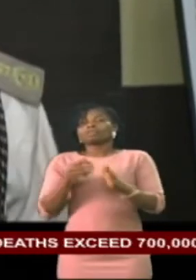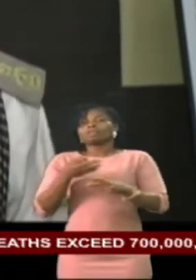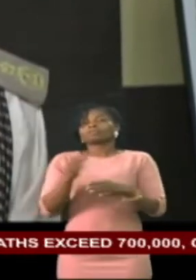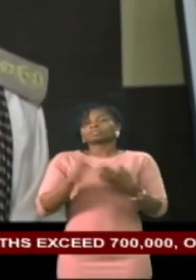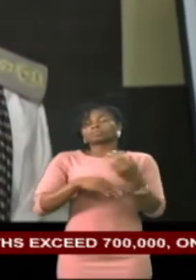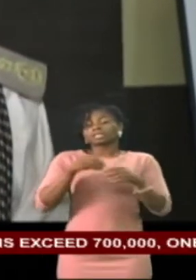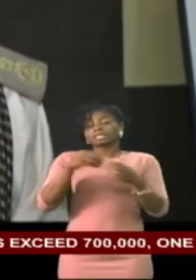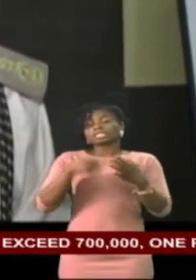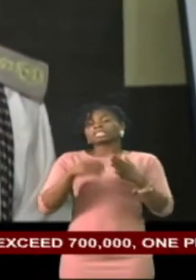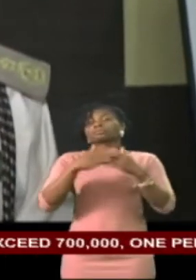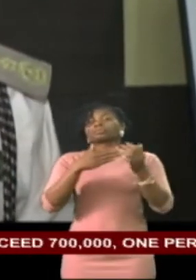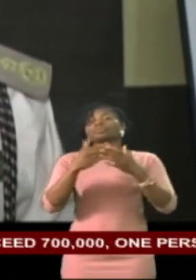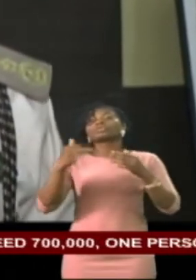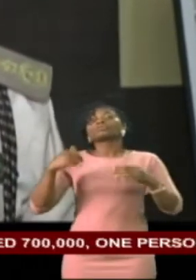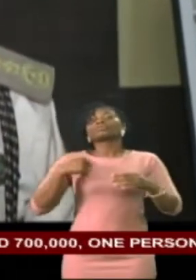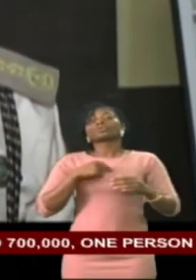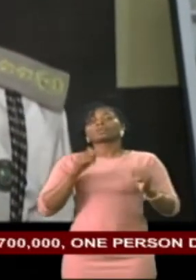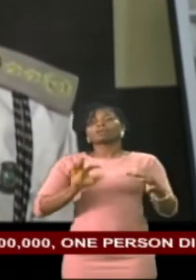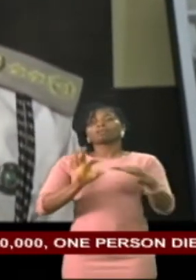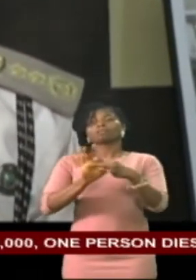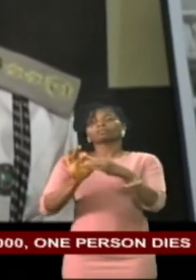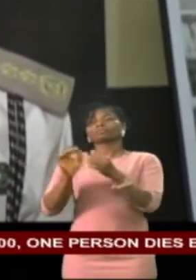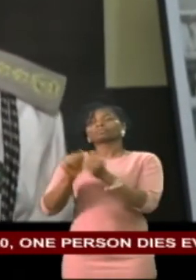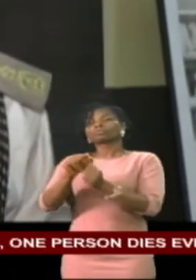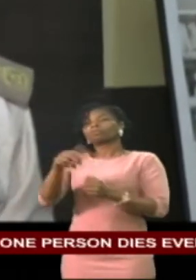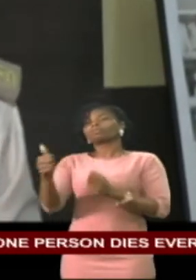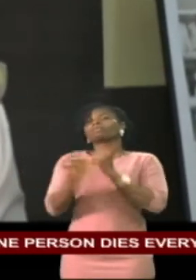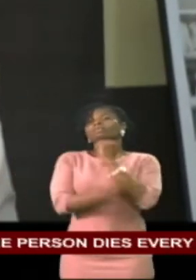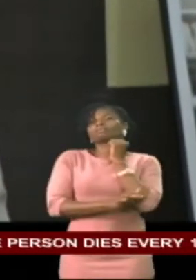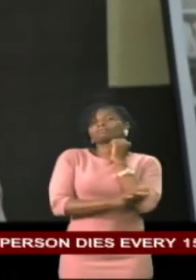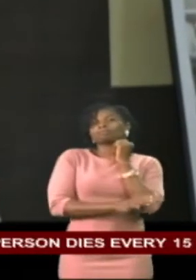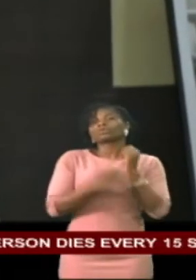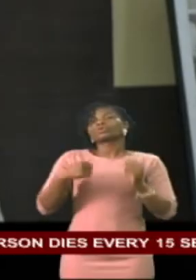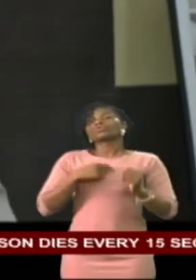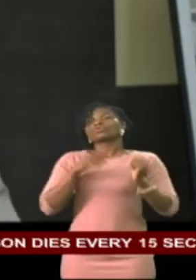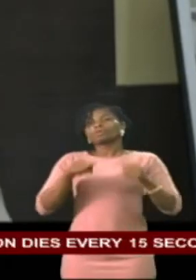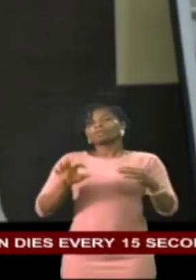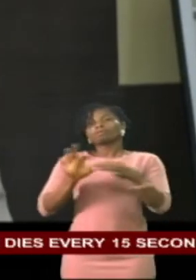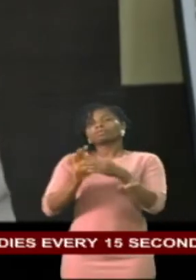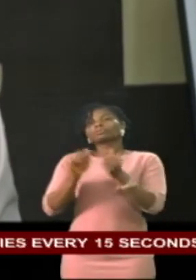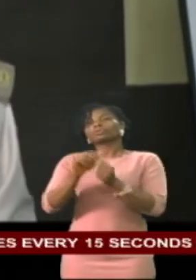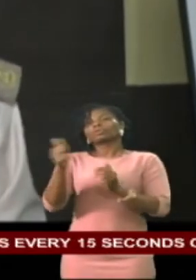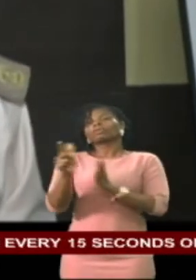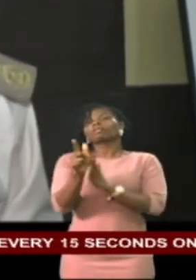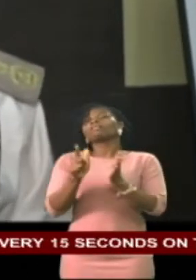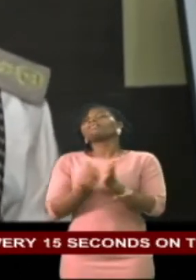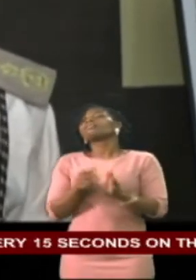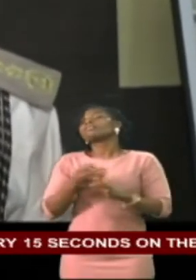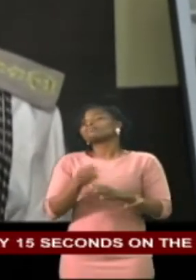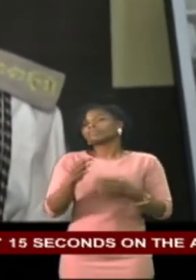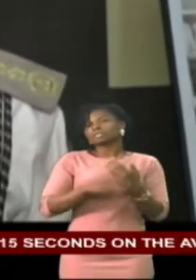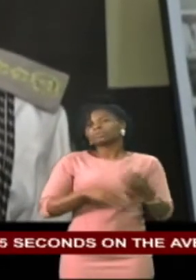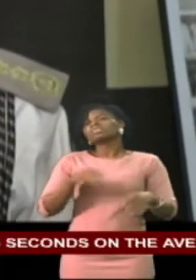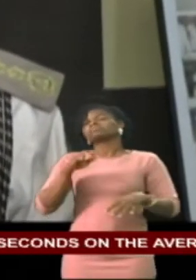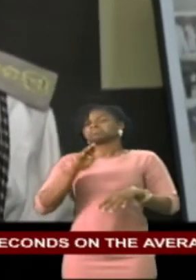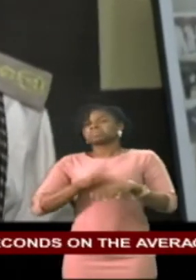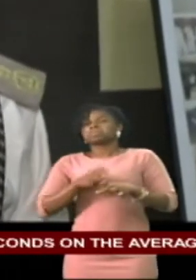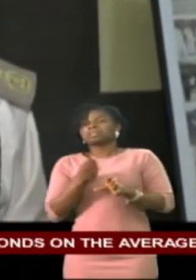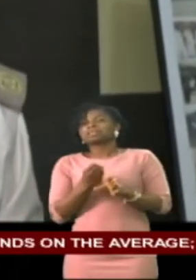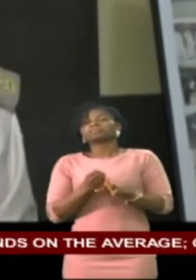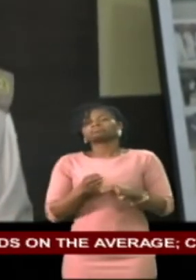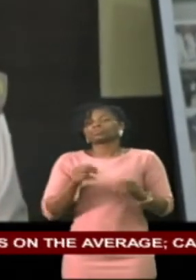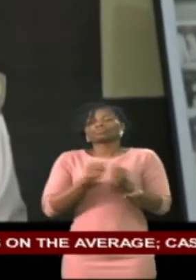this building, we can connect with all the Interpol countries. We can connect with all other law enforcement, real-time online,